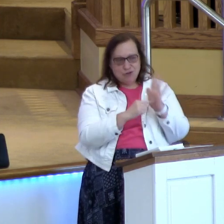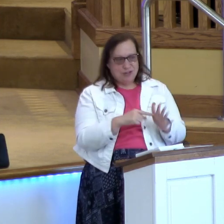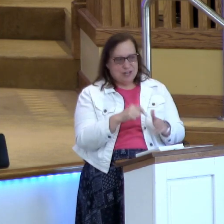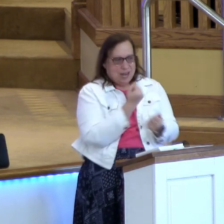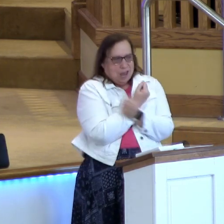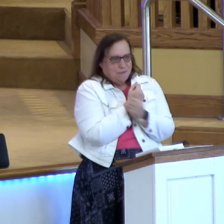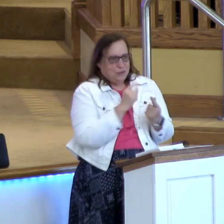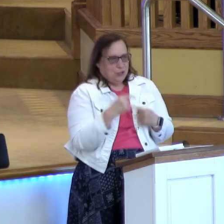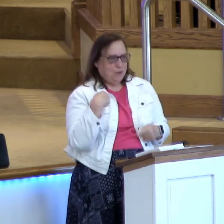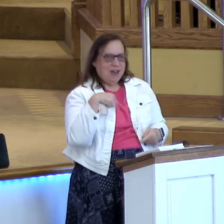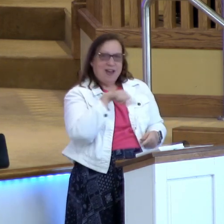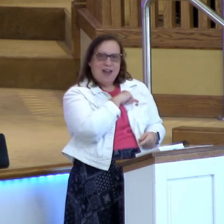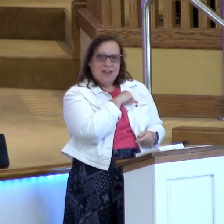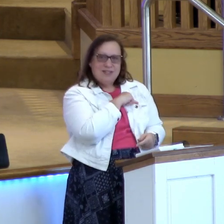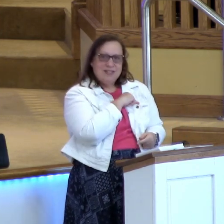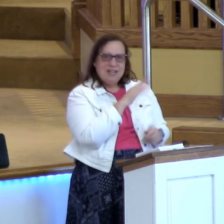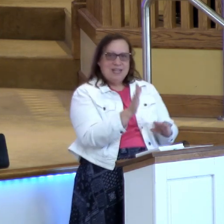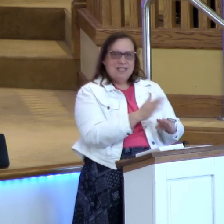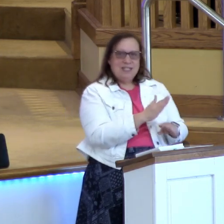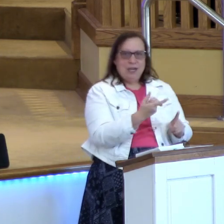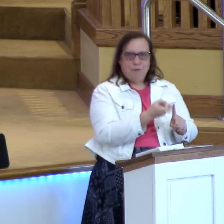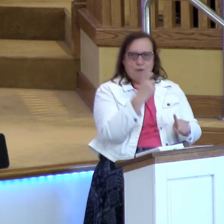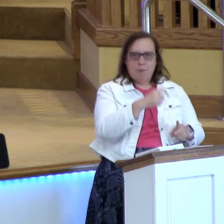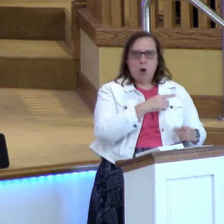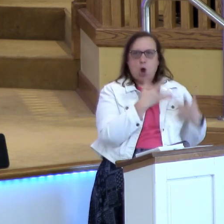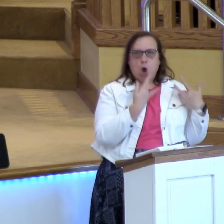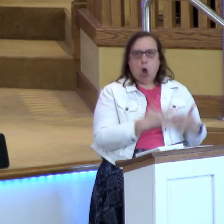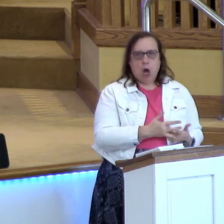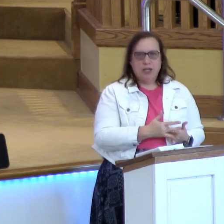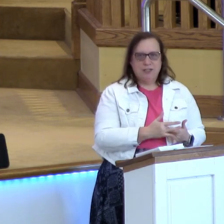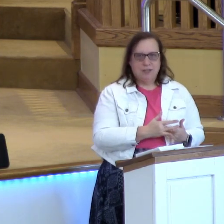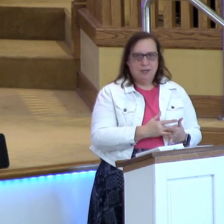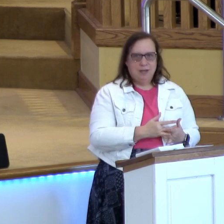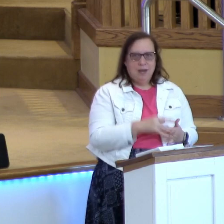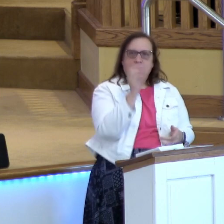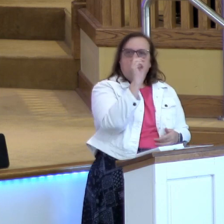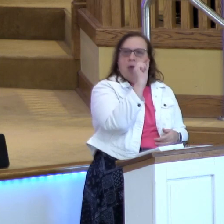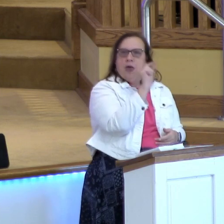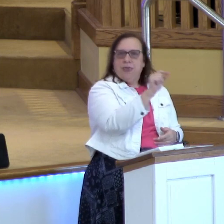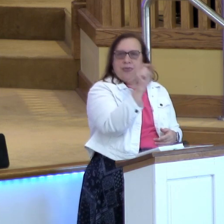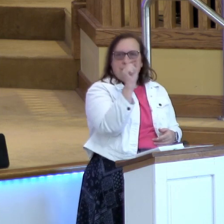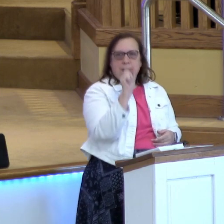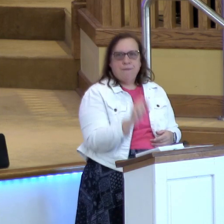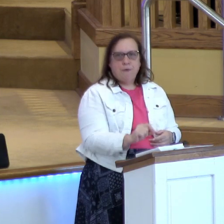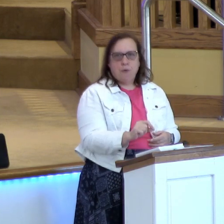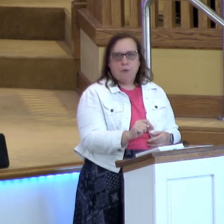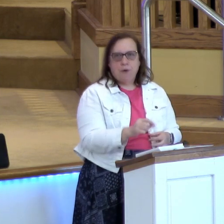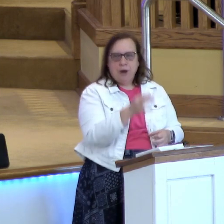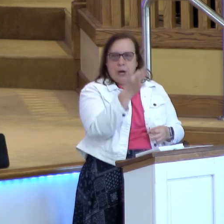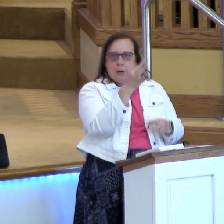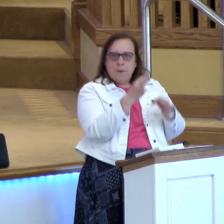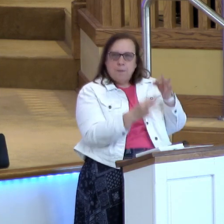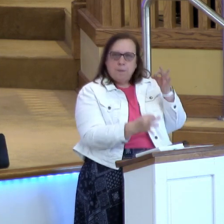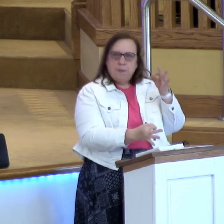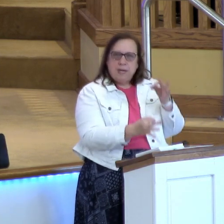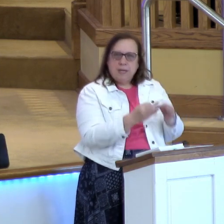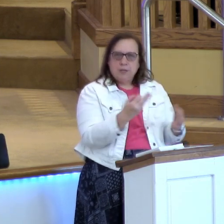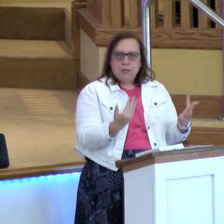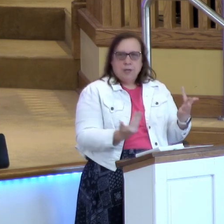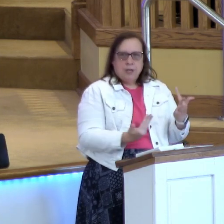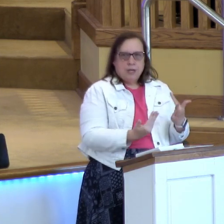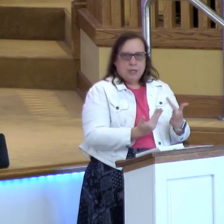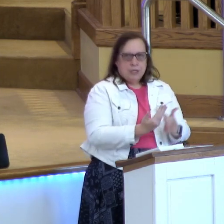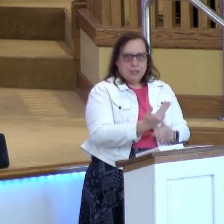from your heart. Be a blessing to the Lord. Here we go. Therefore,